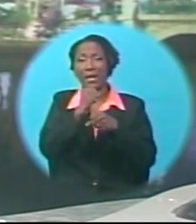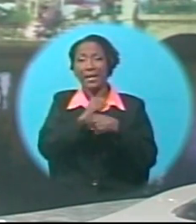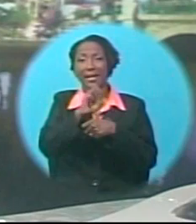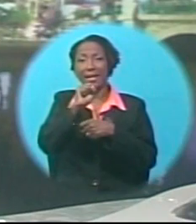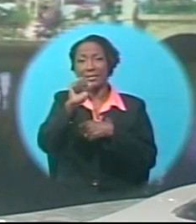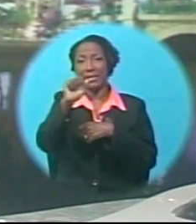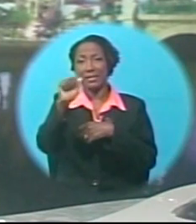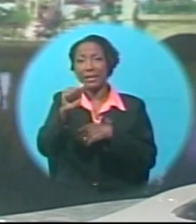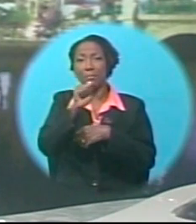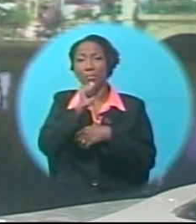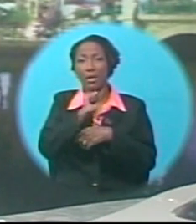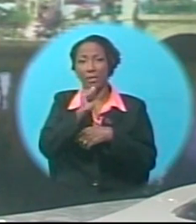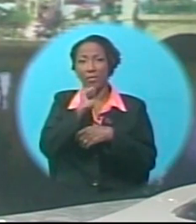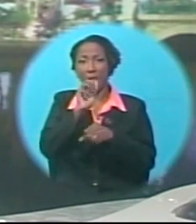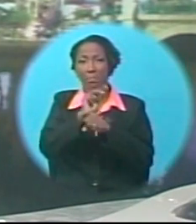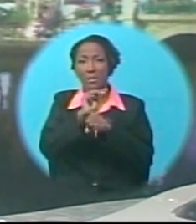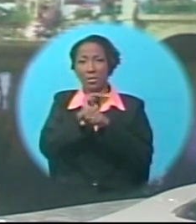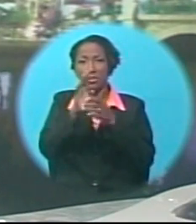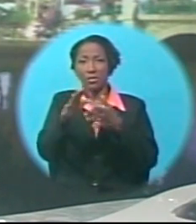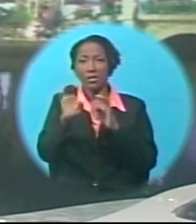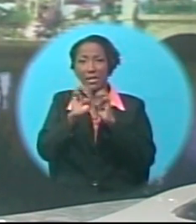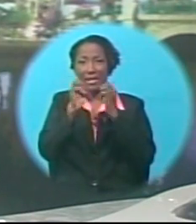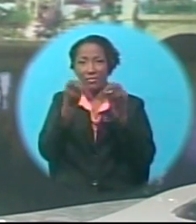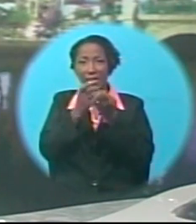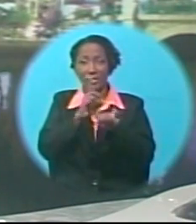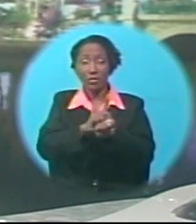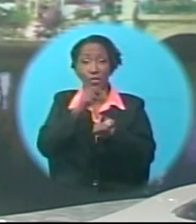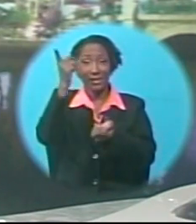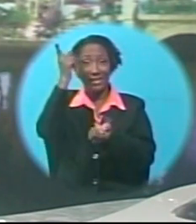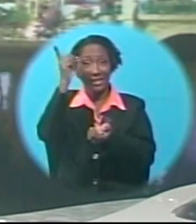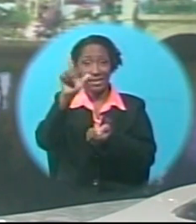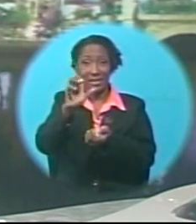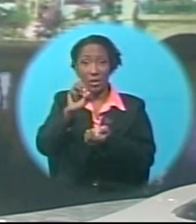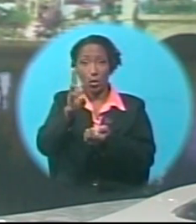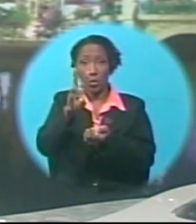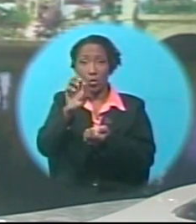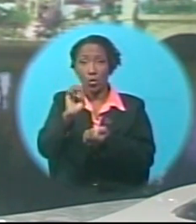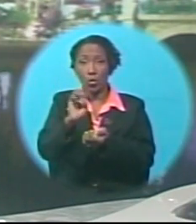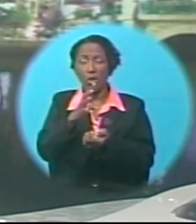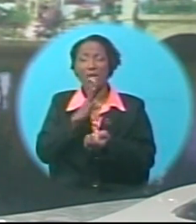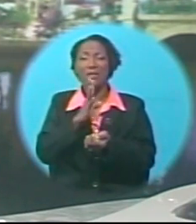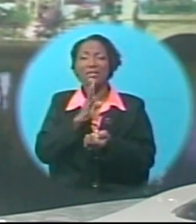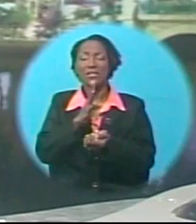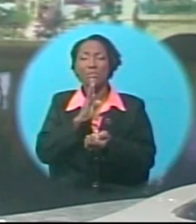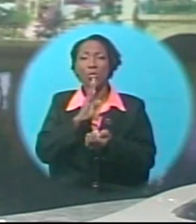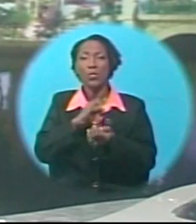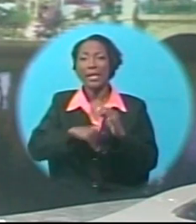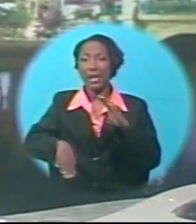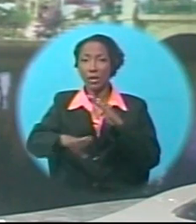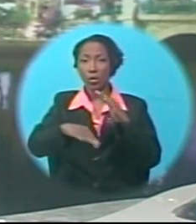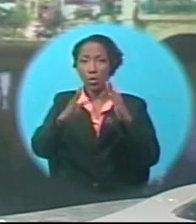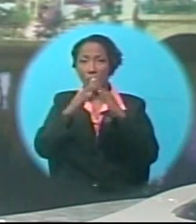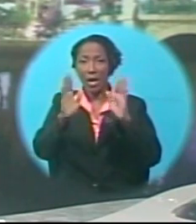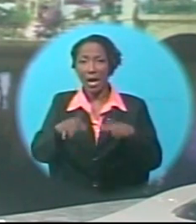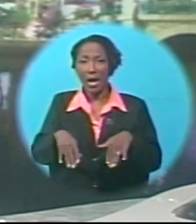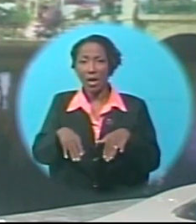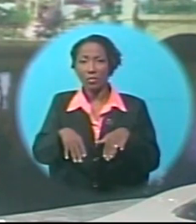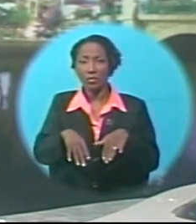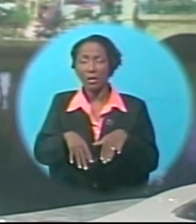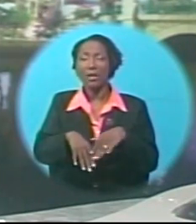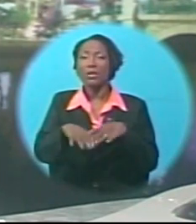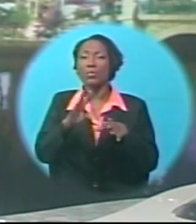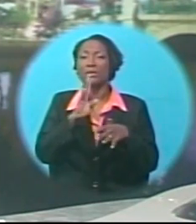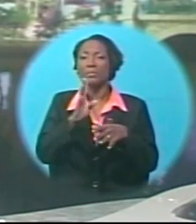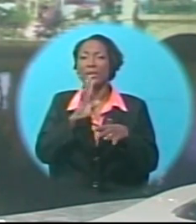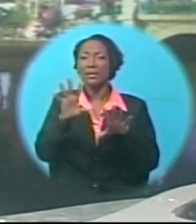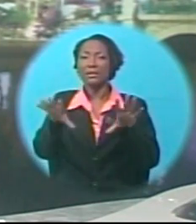Authority. Minister of the Environment, Dr. Dennis Lowe, made that clear in the lower house while speaking on a resolution to accept the Barbados